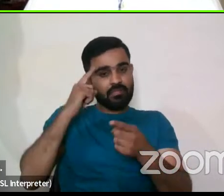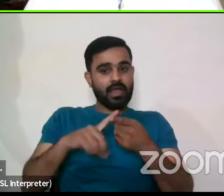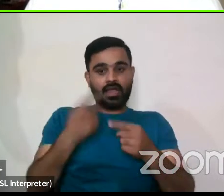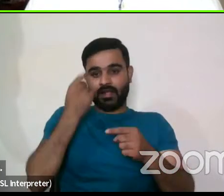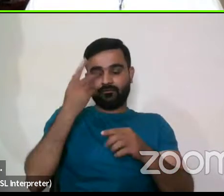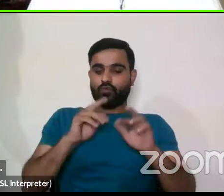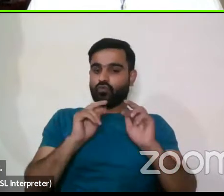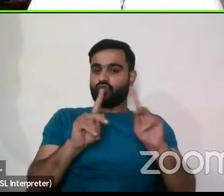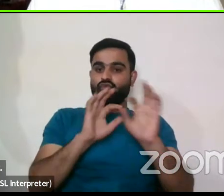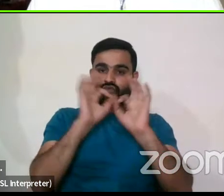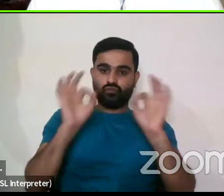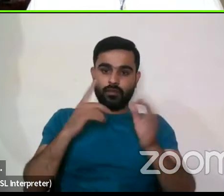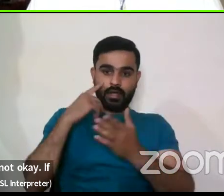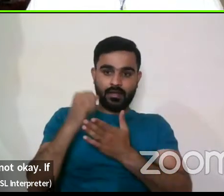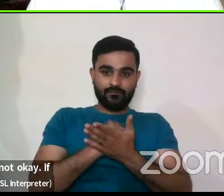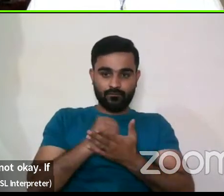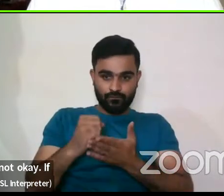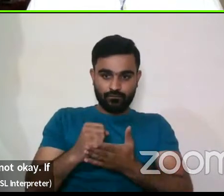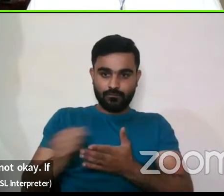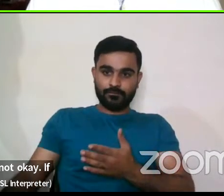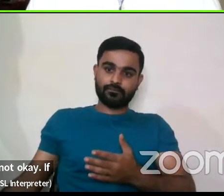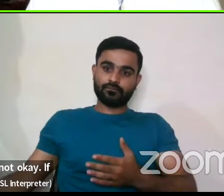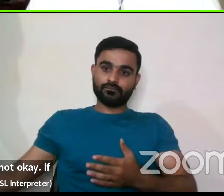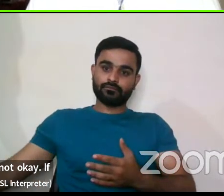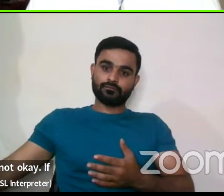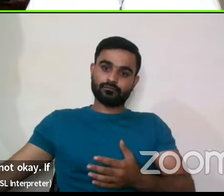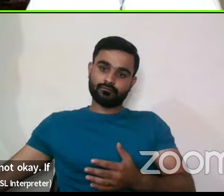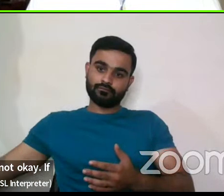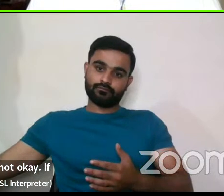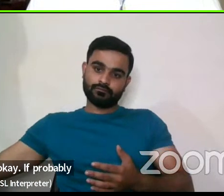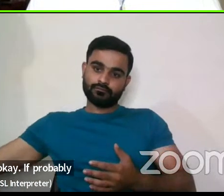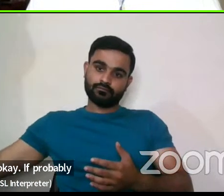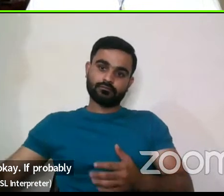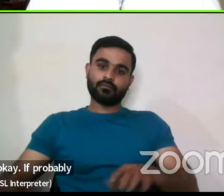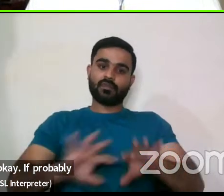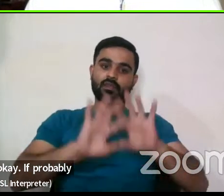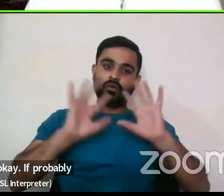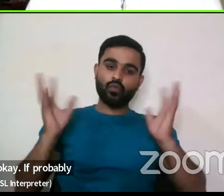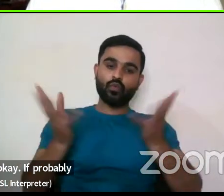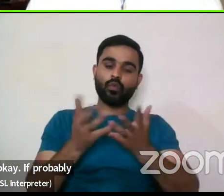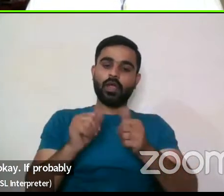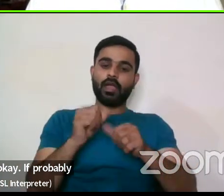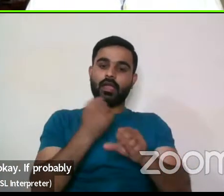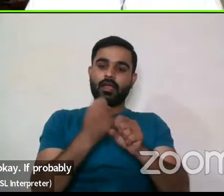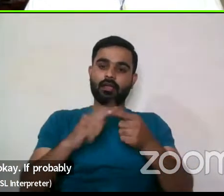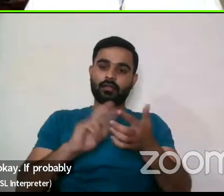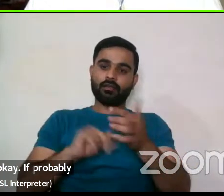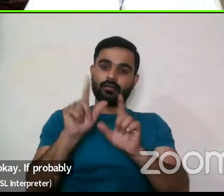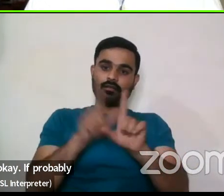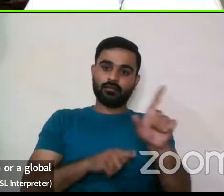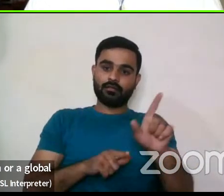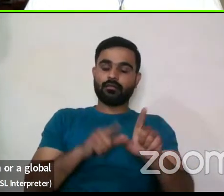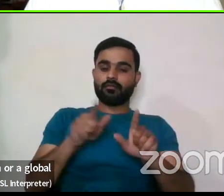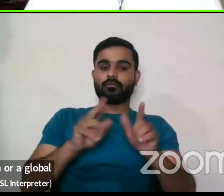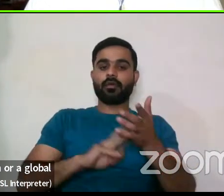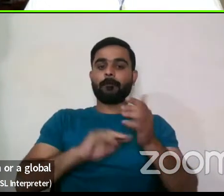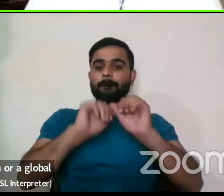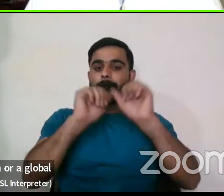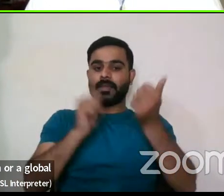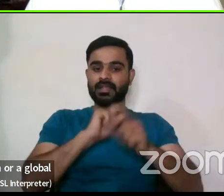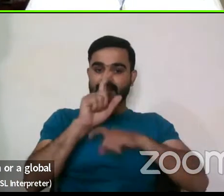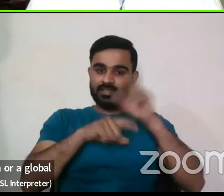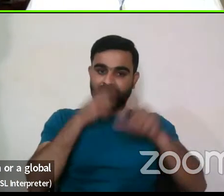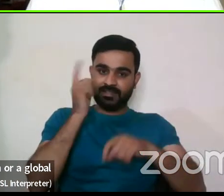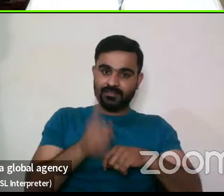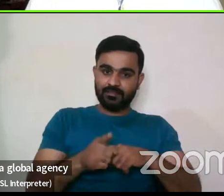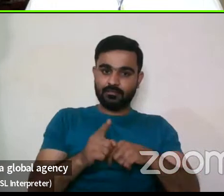not okay if probably maybe a multinational corporation or a global agency has it, even though that multinational corporation probably has